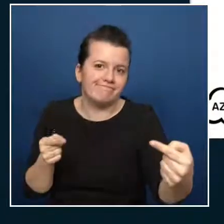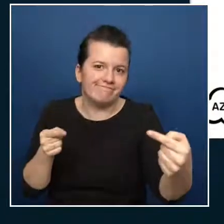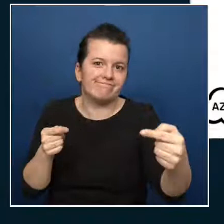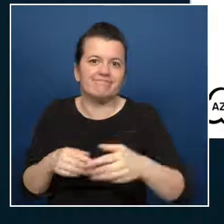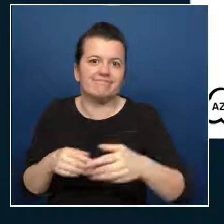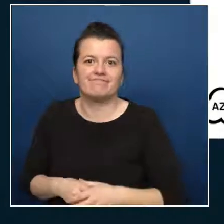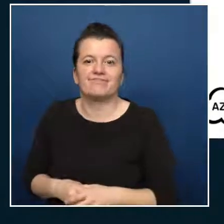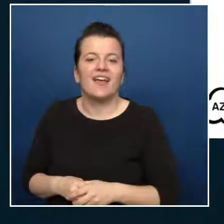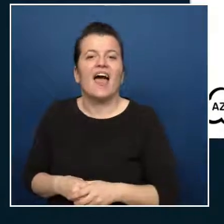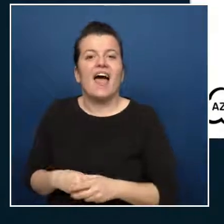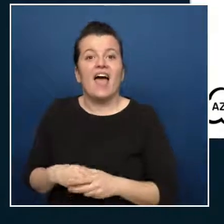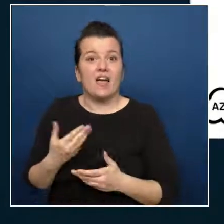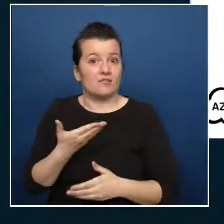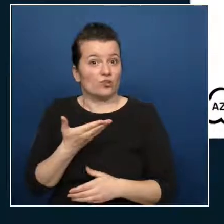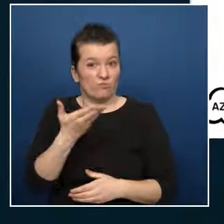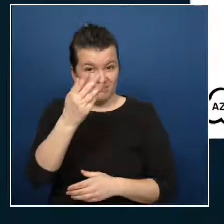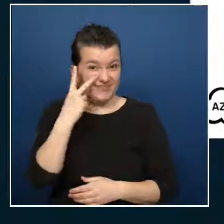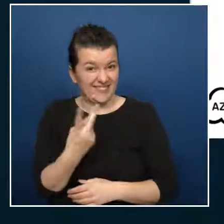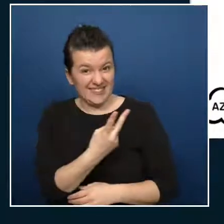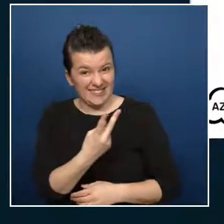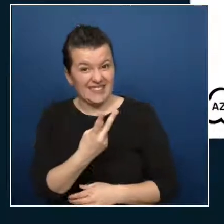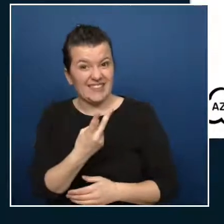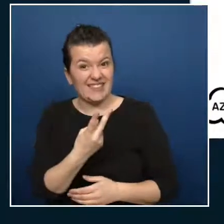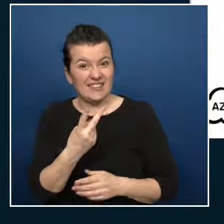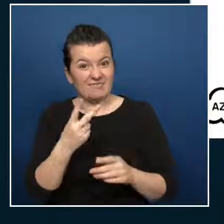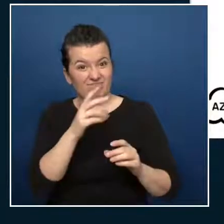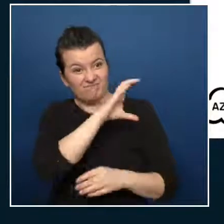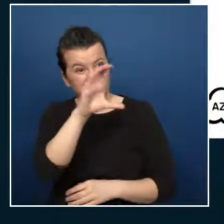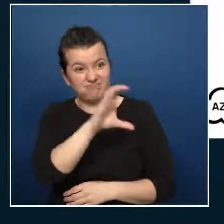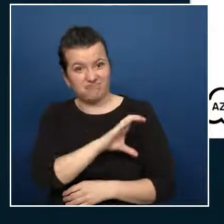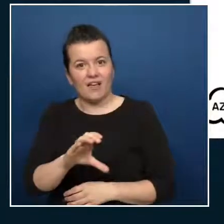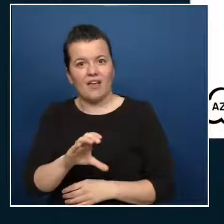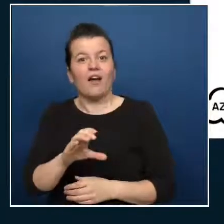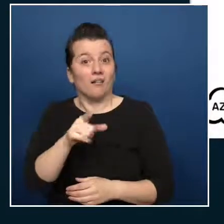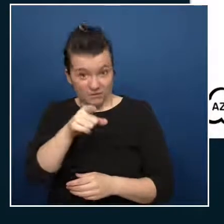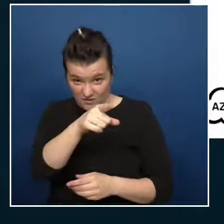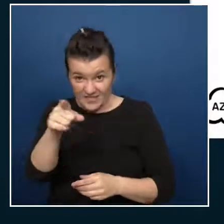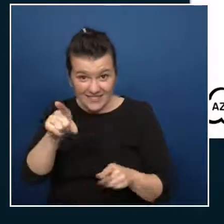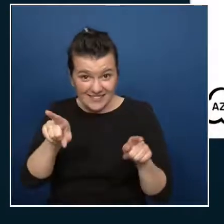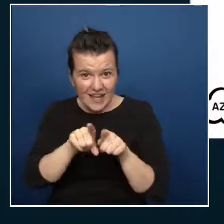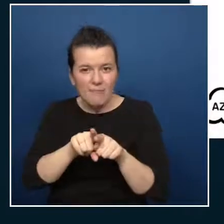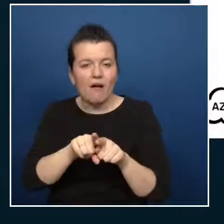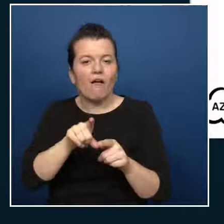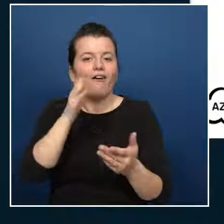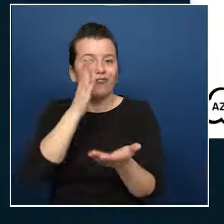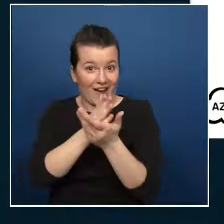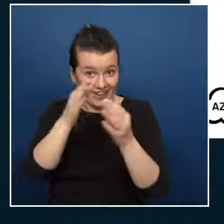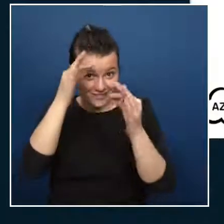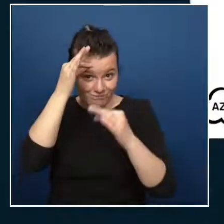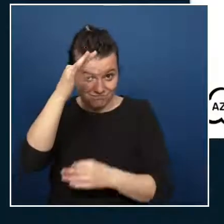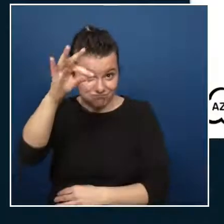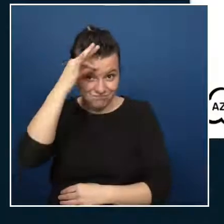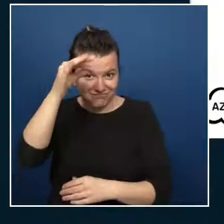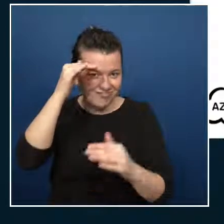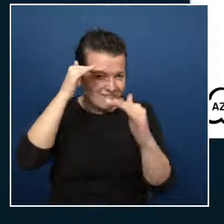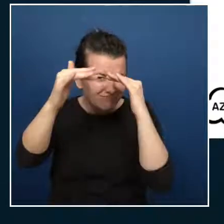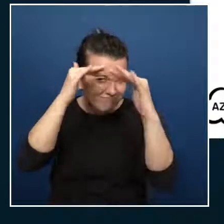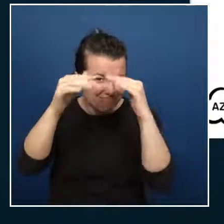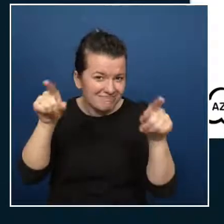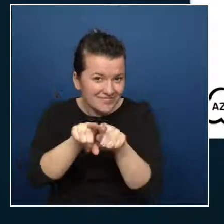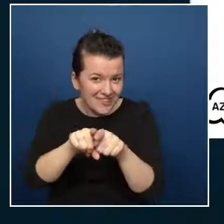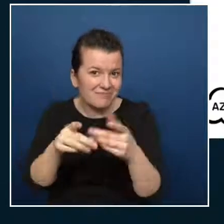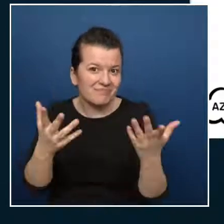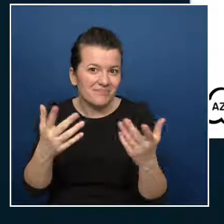have seen this picture and can relate to this as well. And this is the reality that we have. And in order to